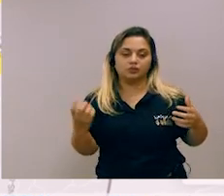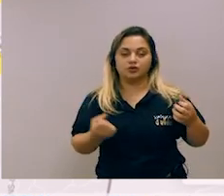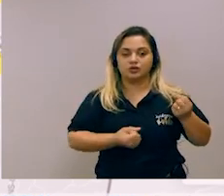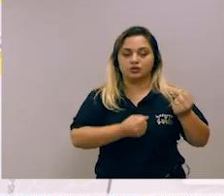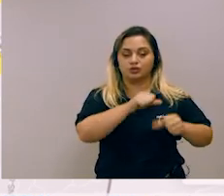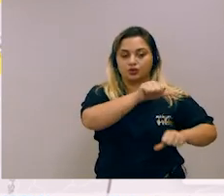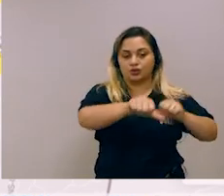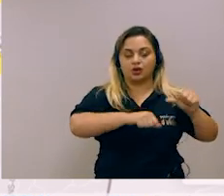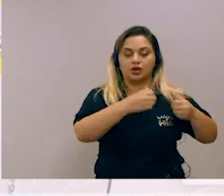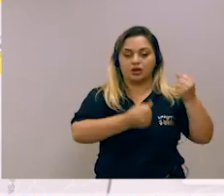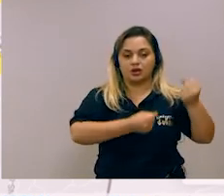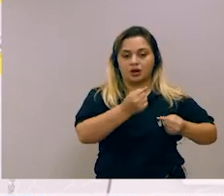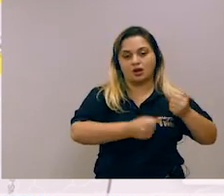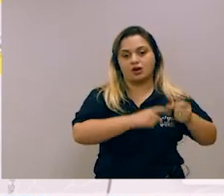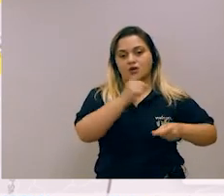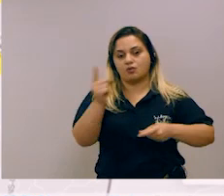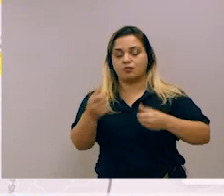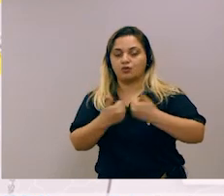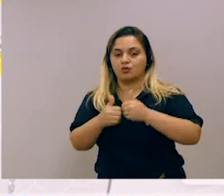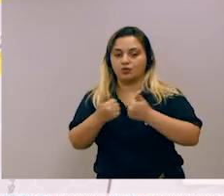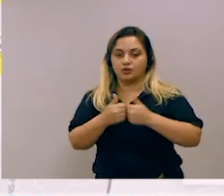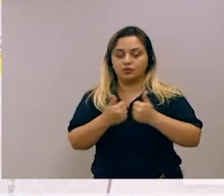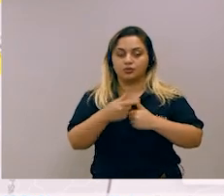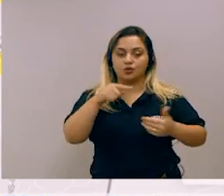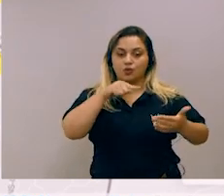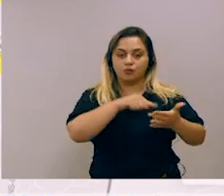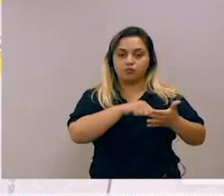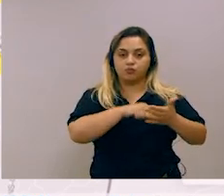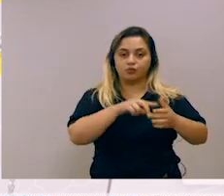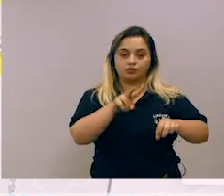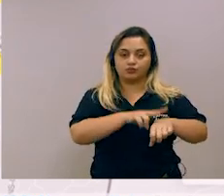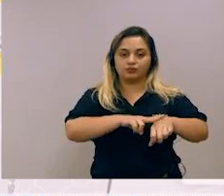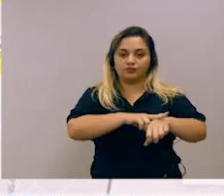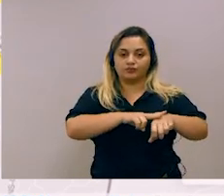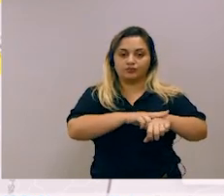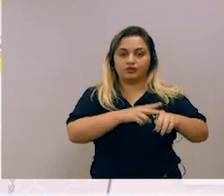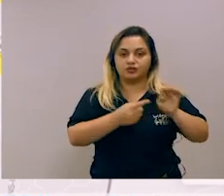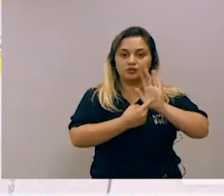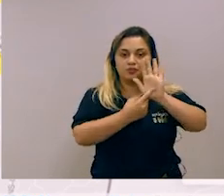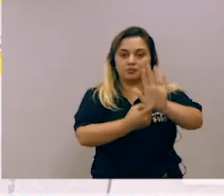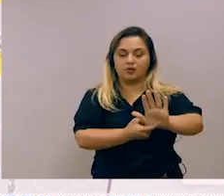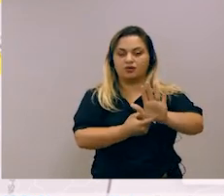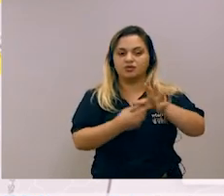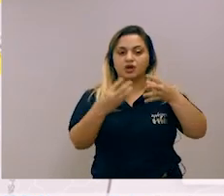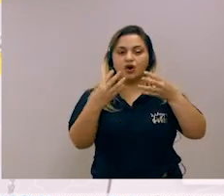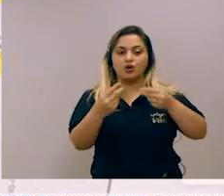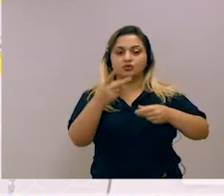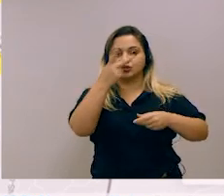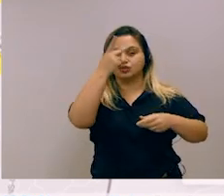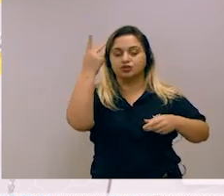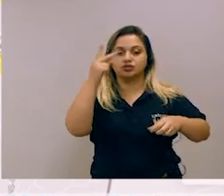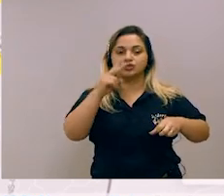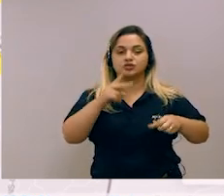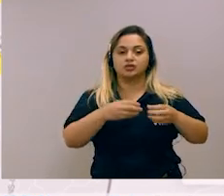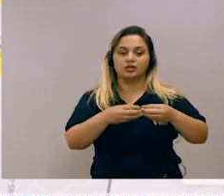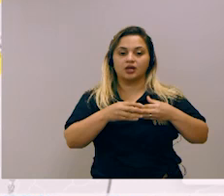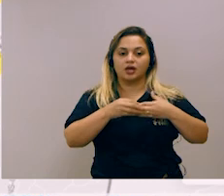public transportation is really high. And the more yellow dots is where the level of public transportation is worse.